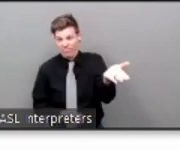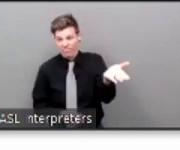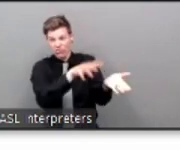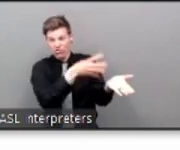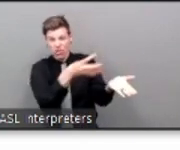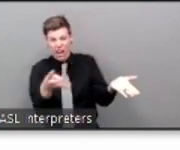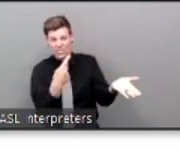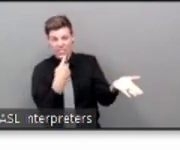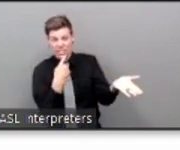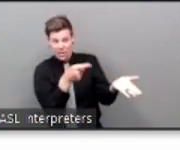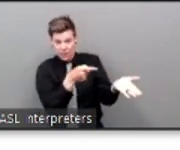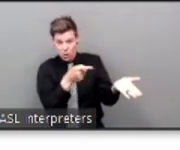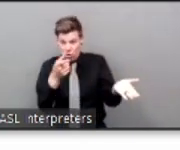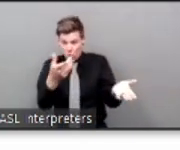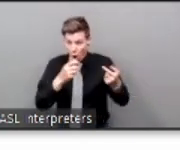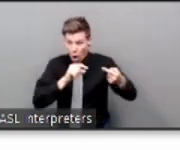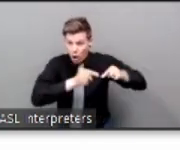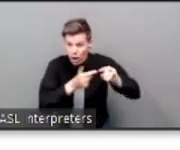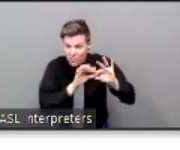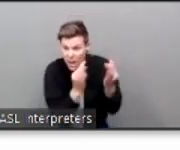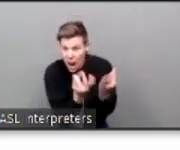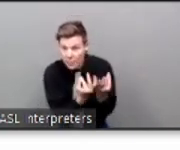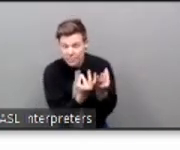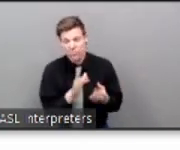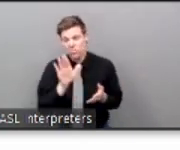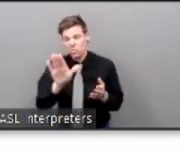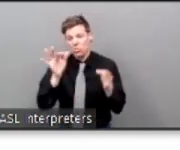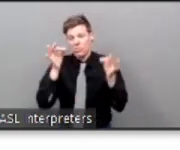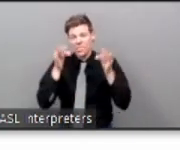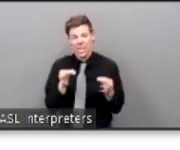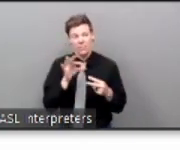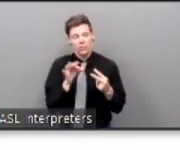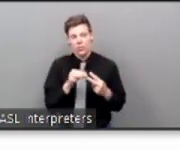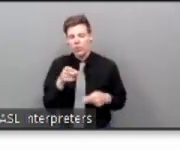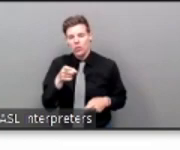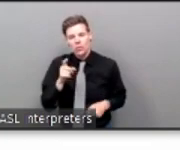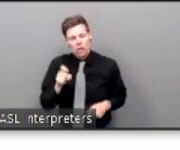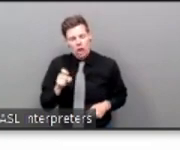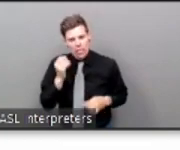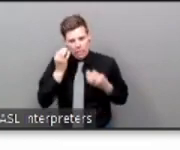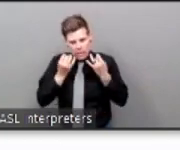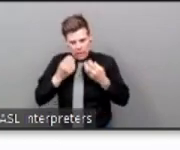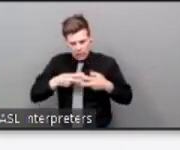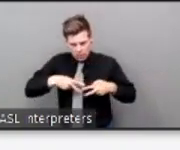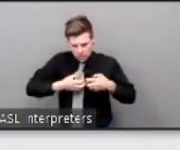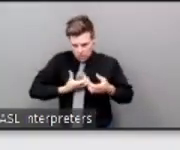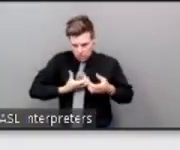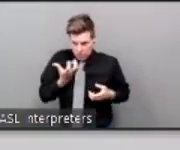consider getting that vaccination to lower your own risk. Next slide, please.